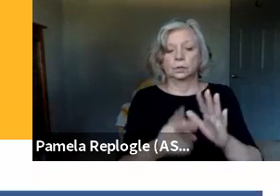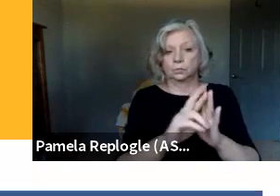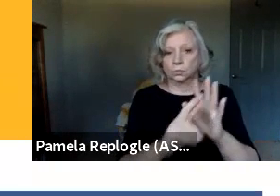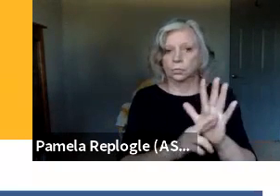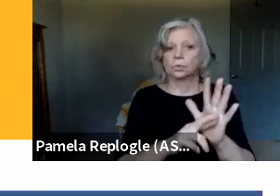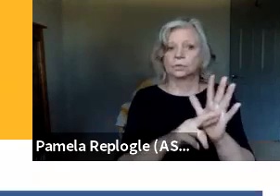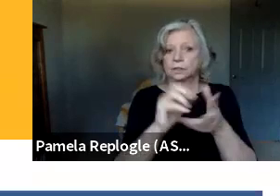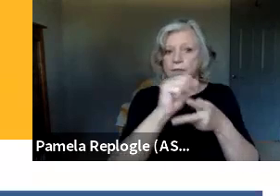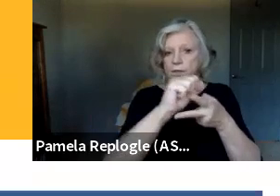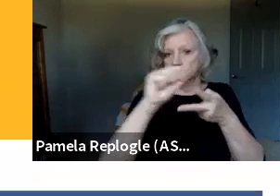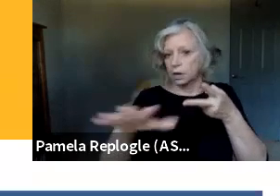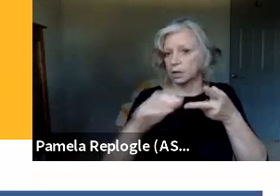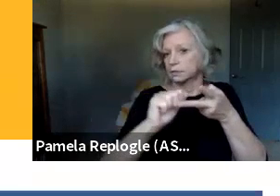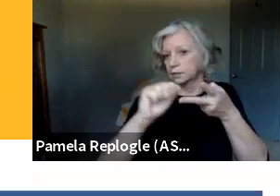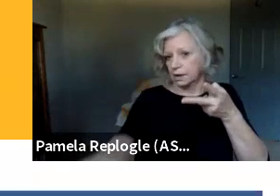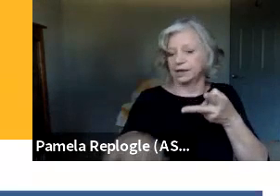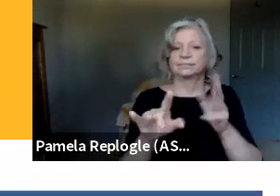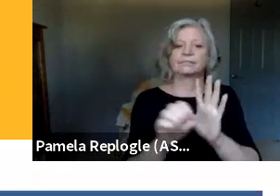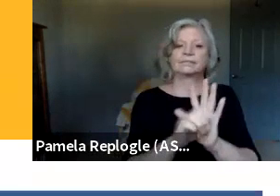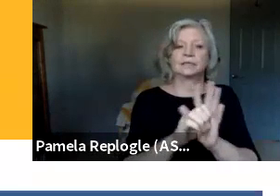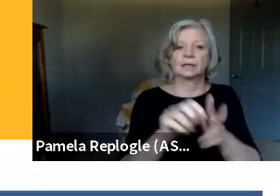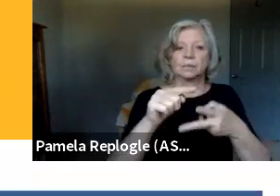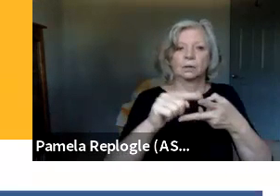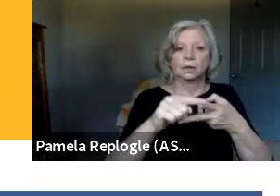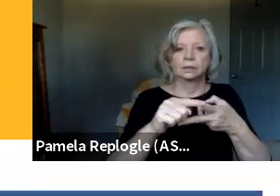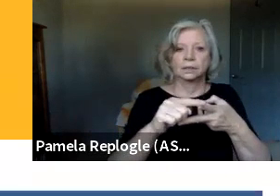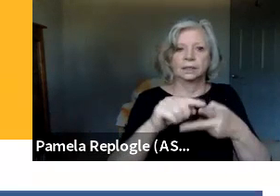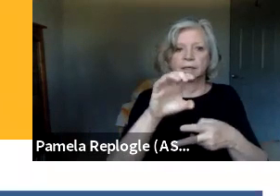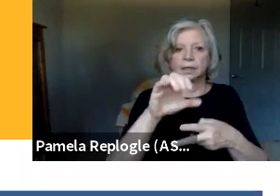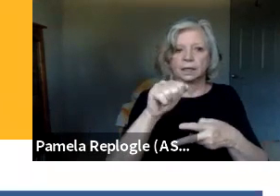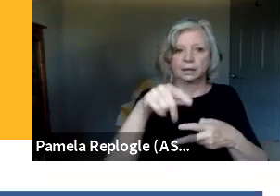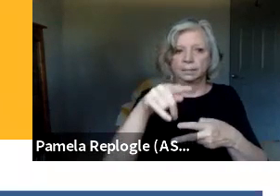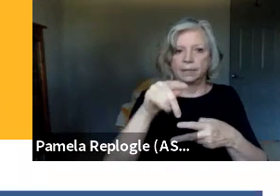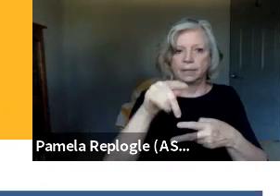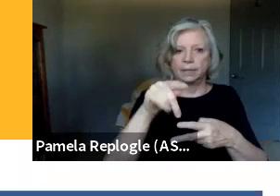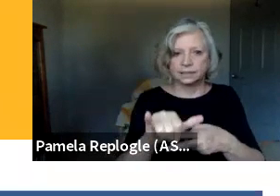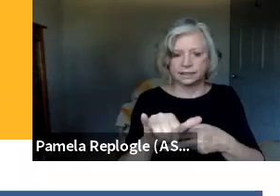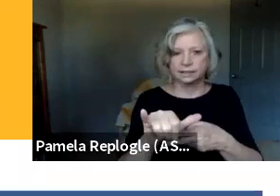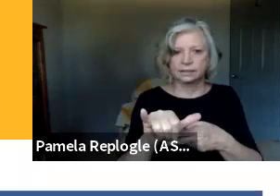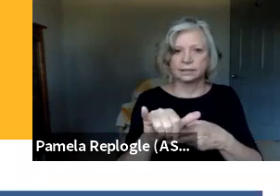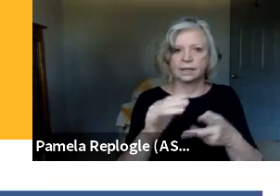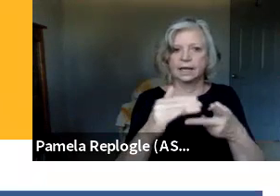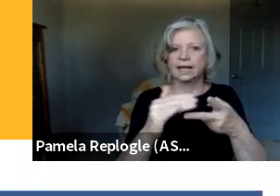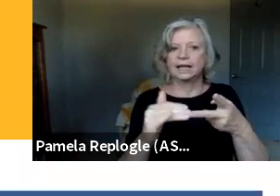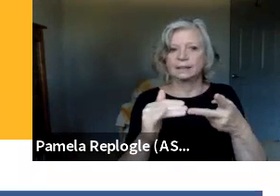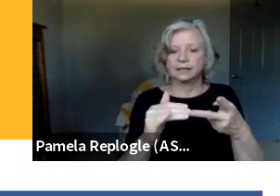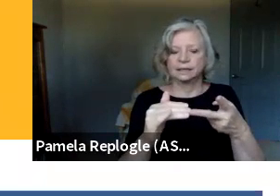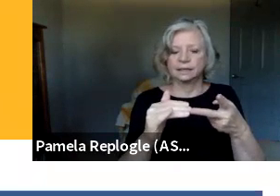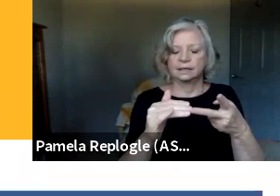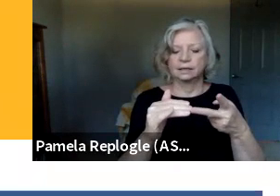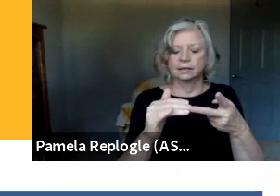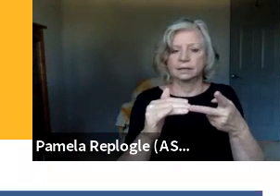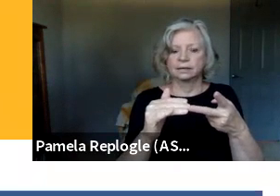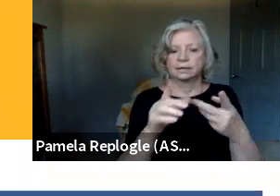last year plus. Those are restrictions for capacity in certain settings and physical distancing. So there are